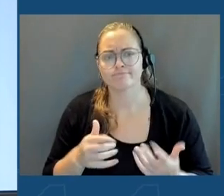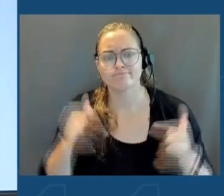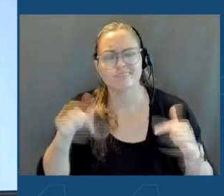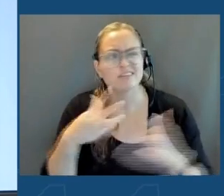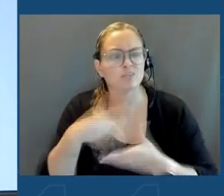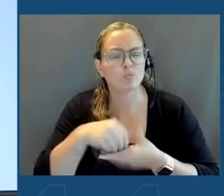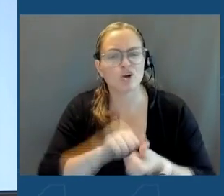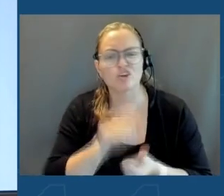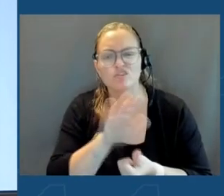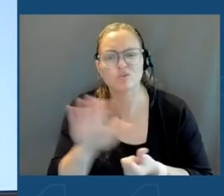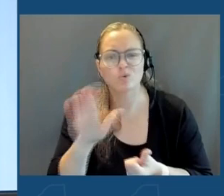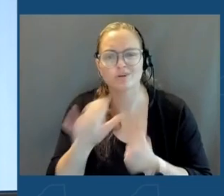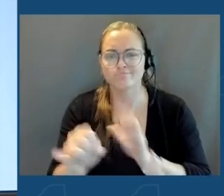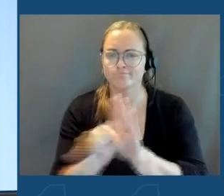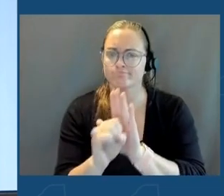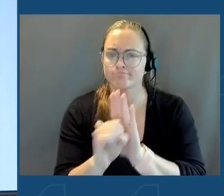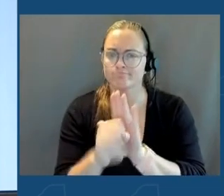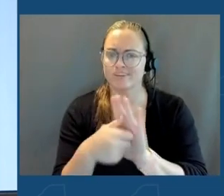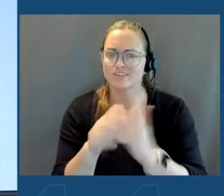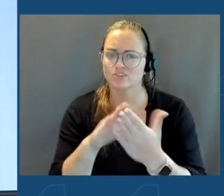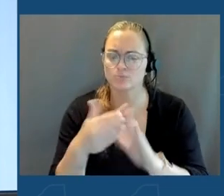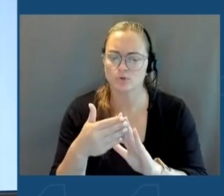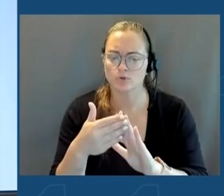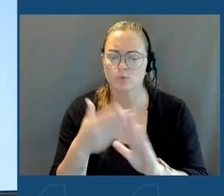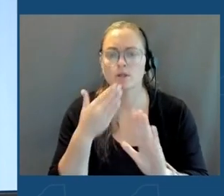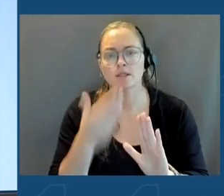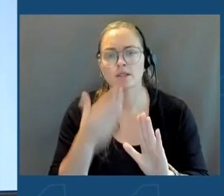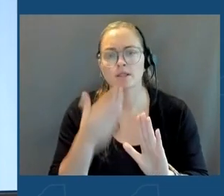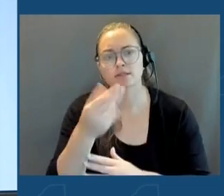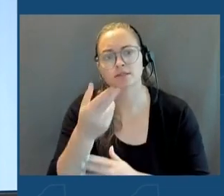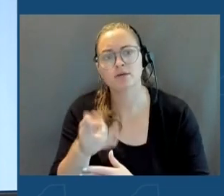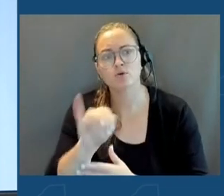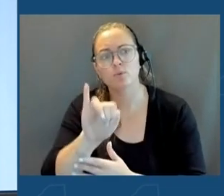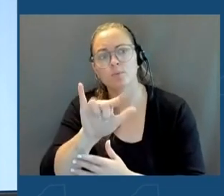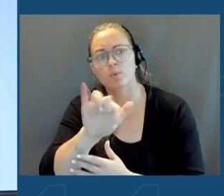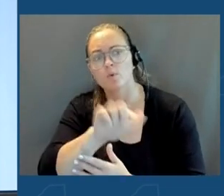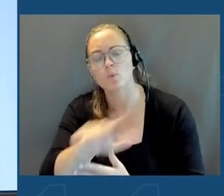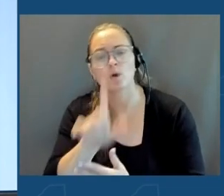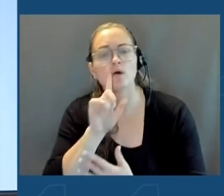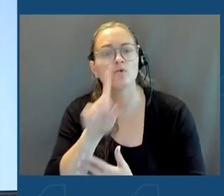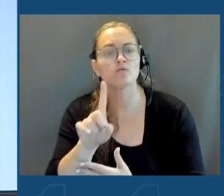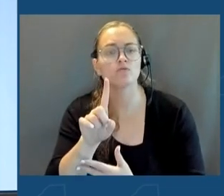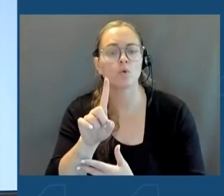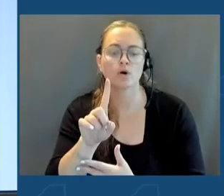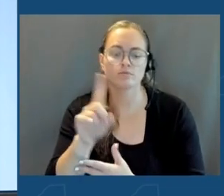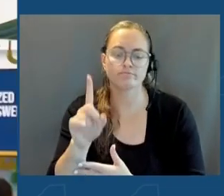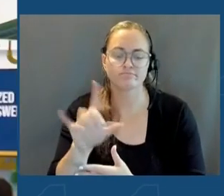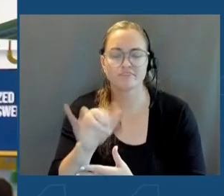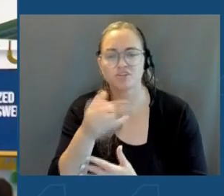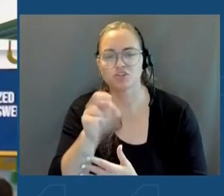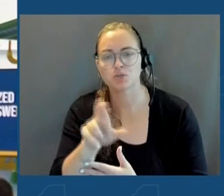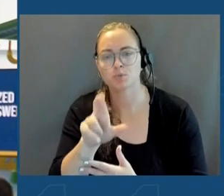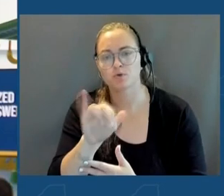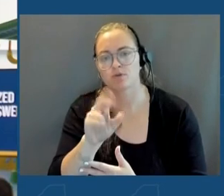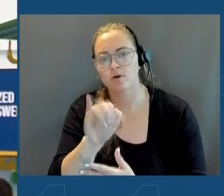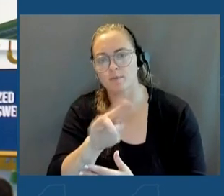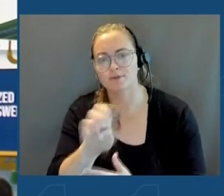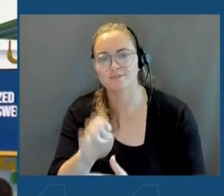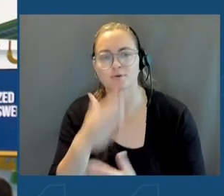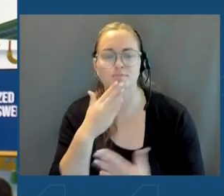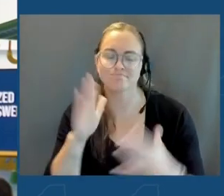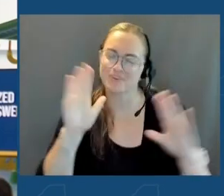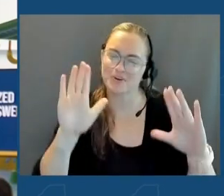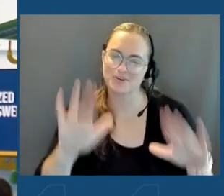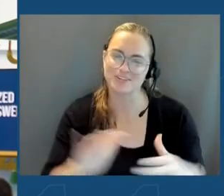your identity as a community. I want to thank Sarah Broadwell for her leadership of the Chamber of Commerce. Sarah, congratulations.